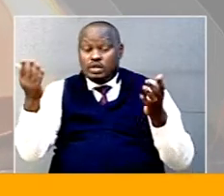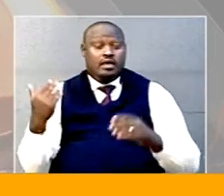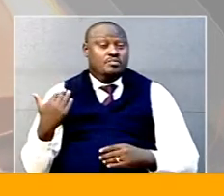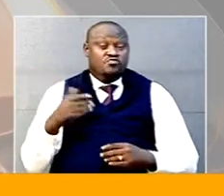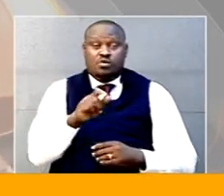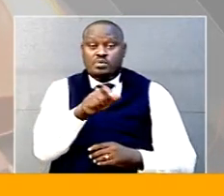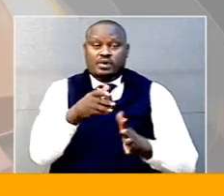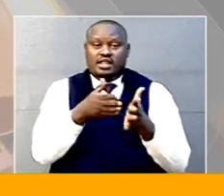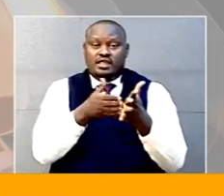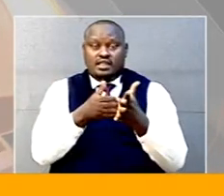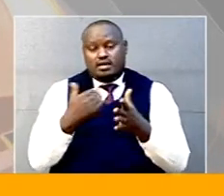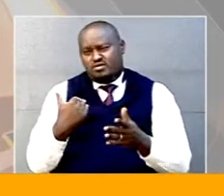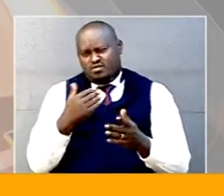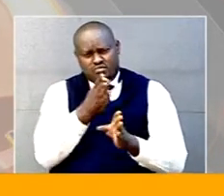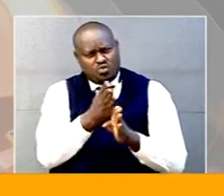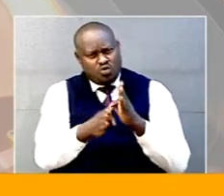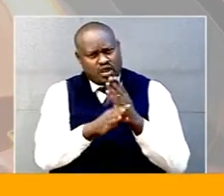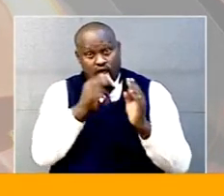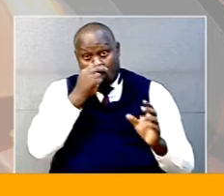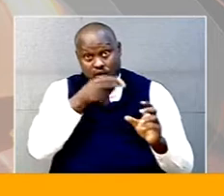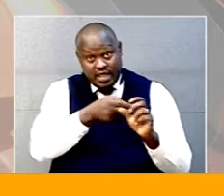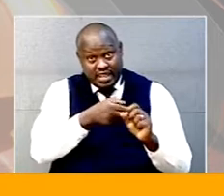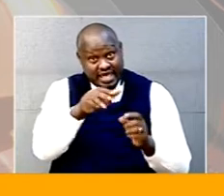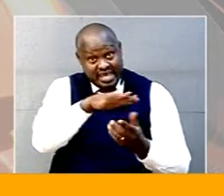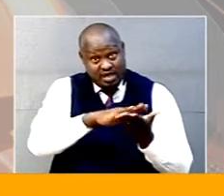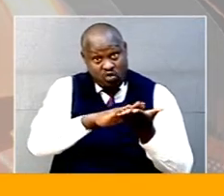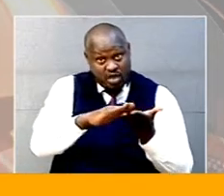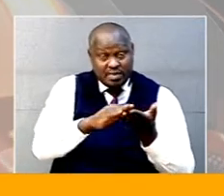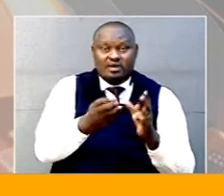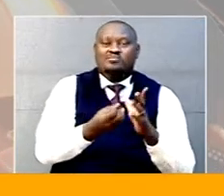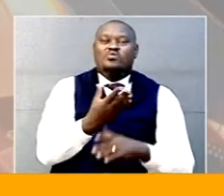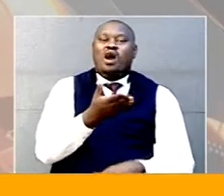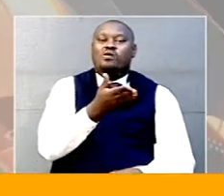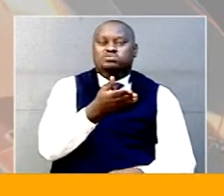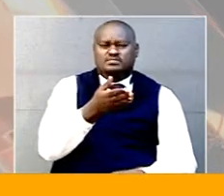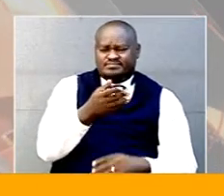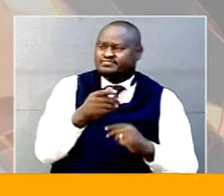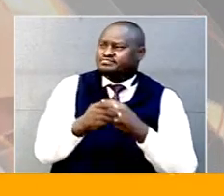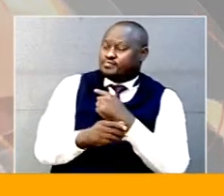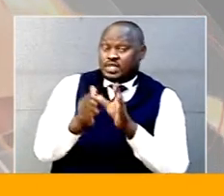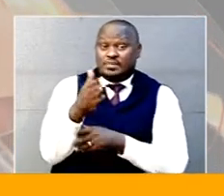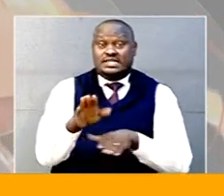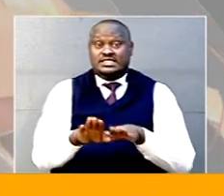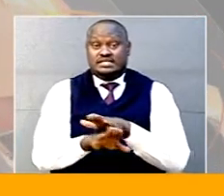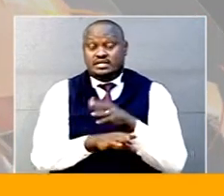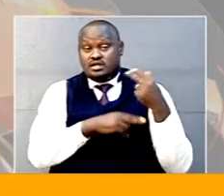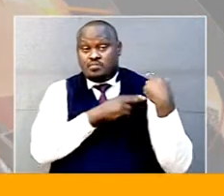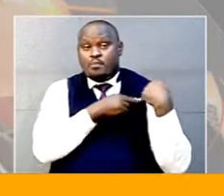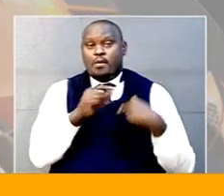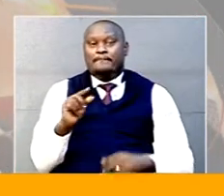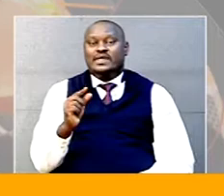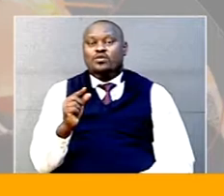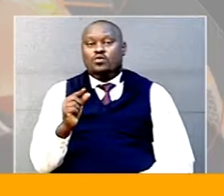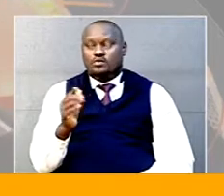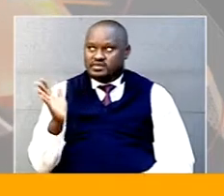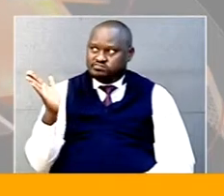affected by the construction of the oil refinery in the area. State Minister for Minerals Peter Lokeris presided over the function.